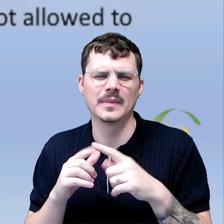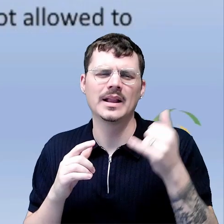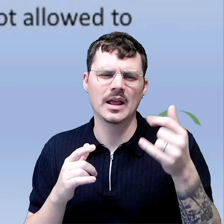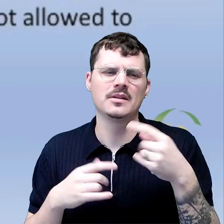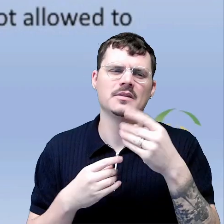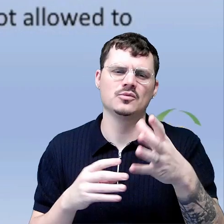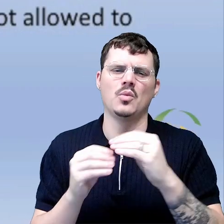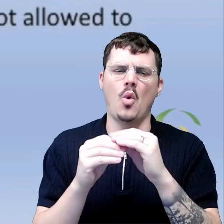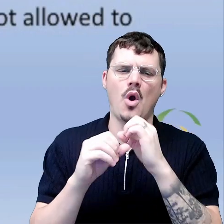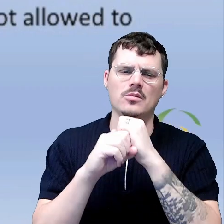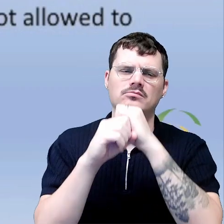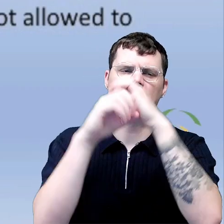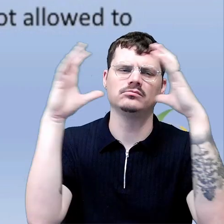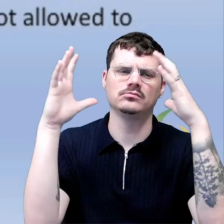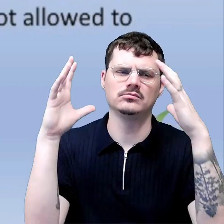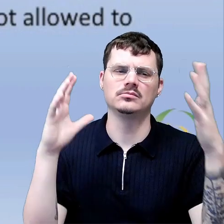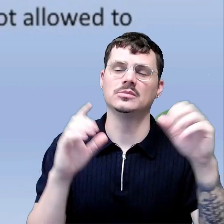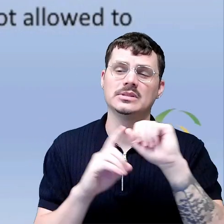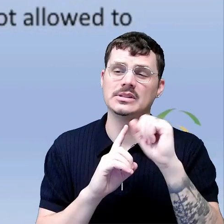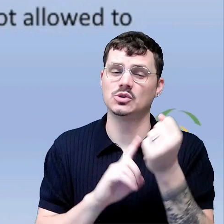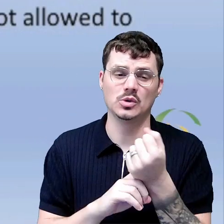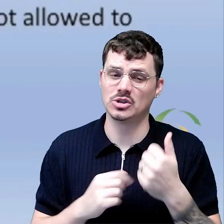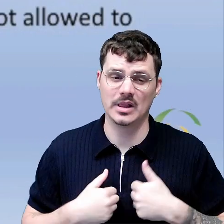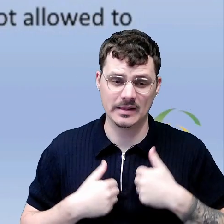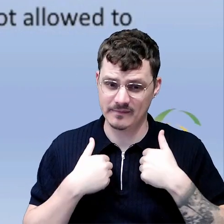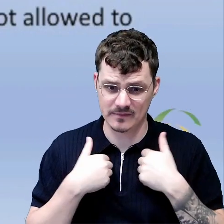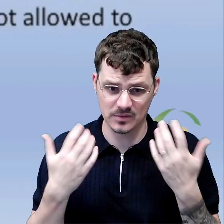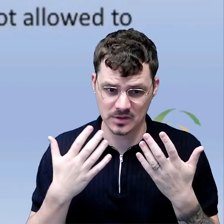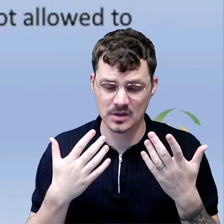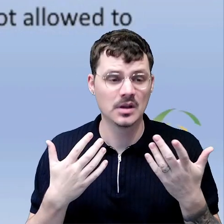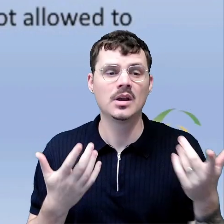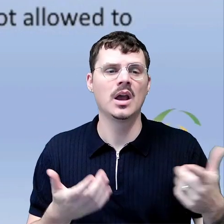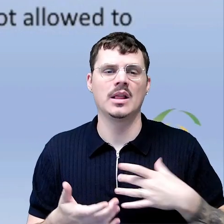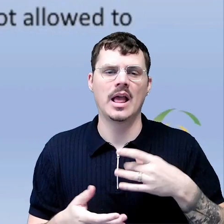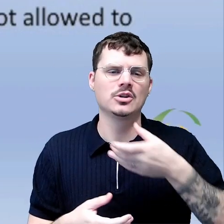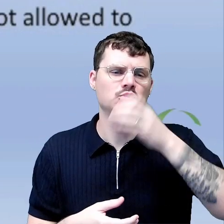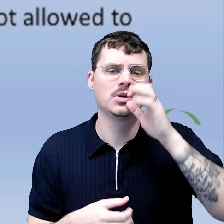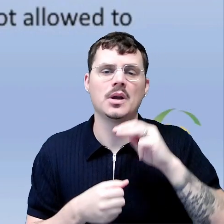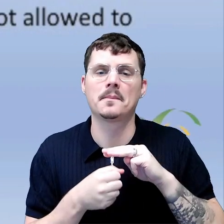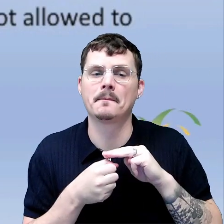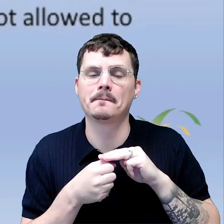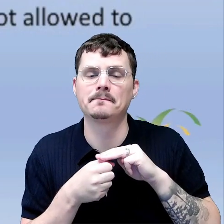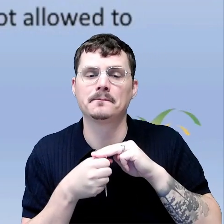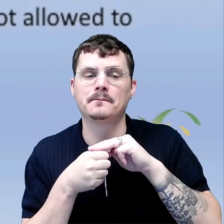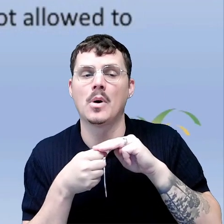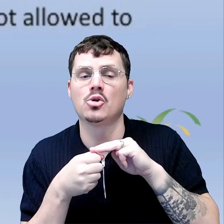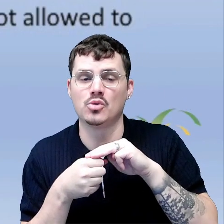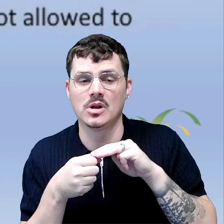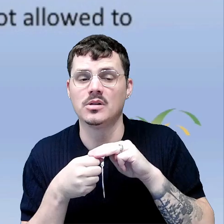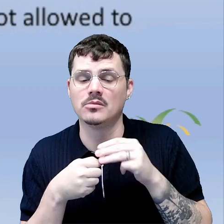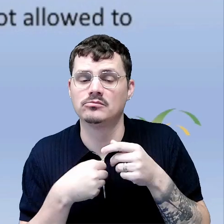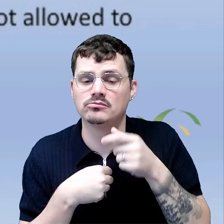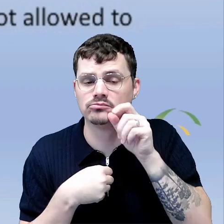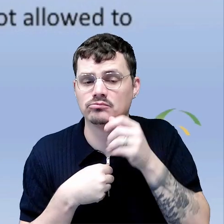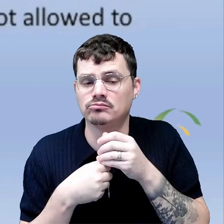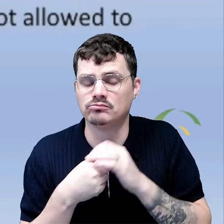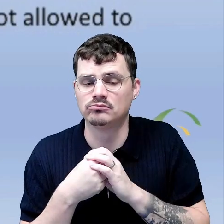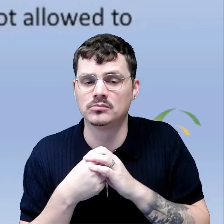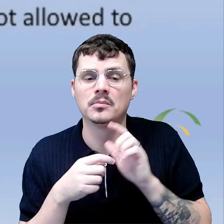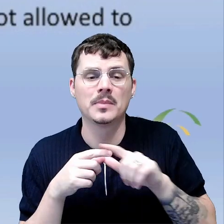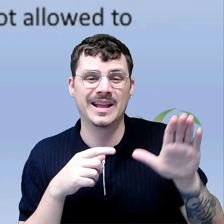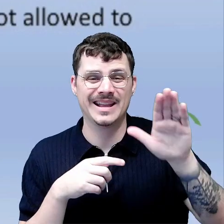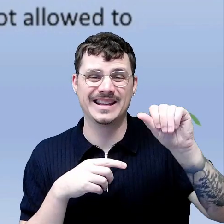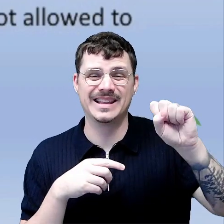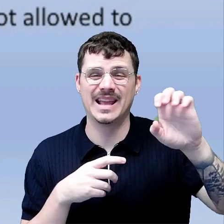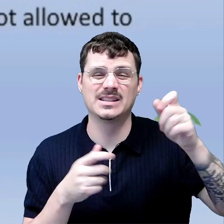idea of the situation she was living in. She likes to drink a margarita And the case